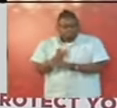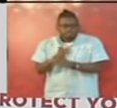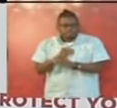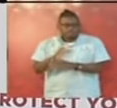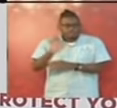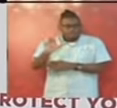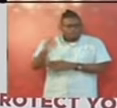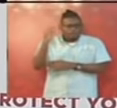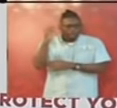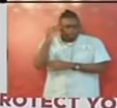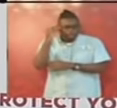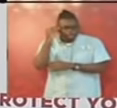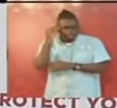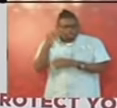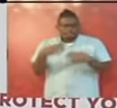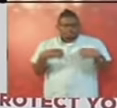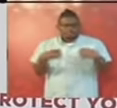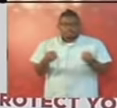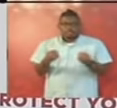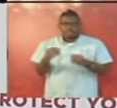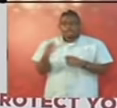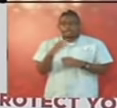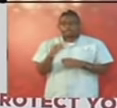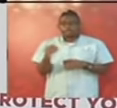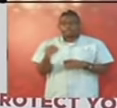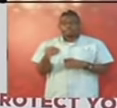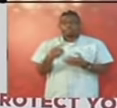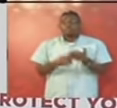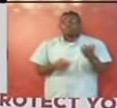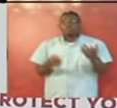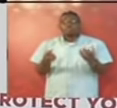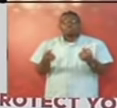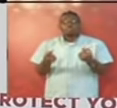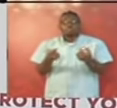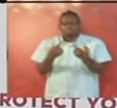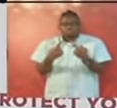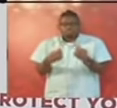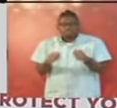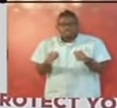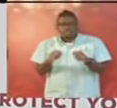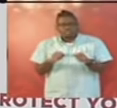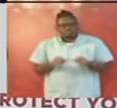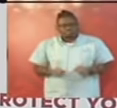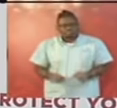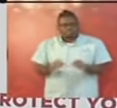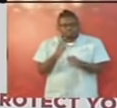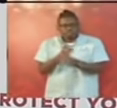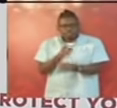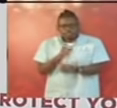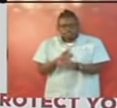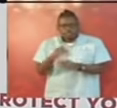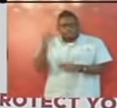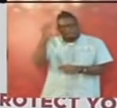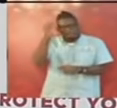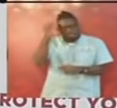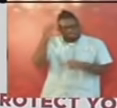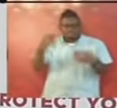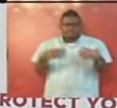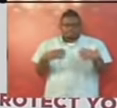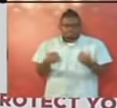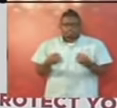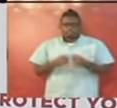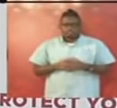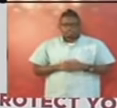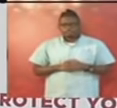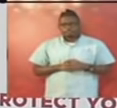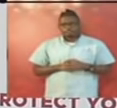as well as steps that we can all take in order to maintain our mental health throughout the duration of the pandemic.